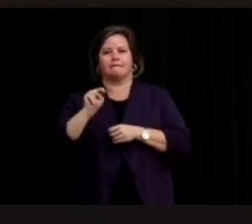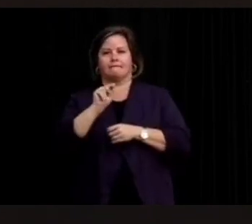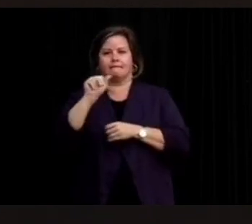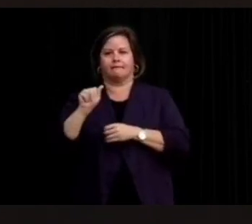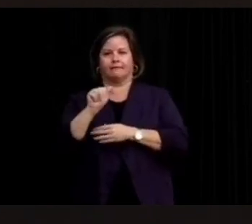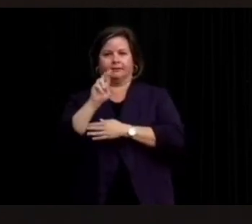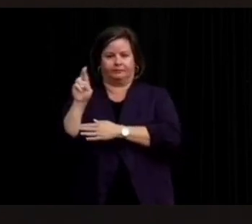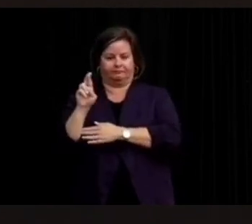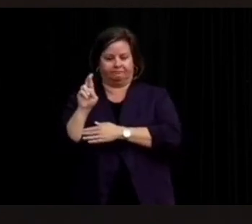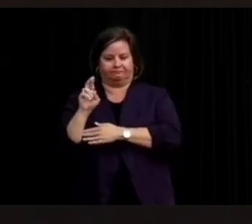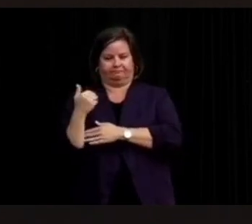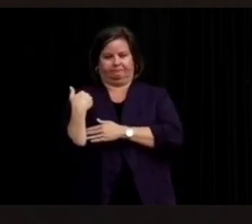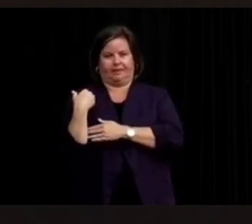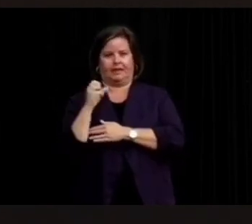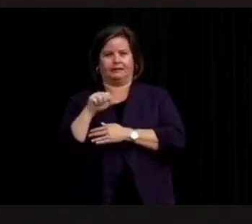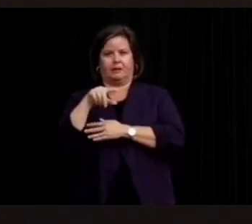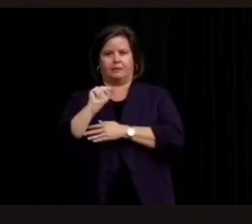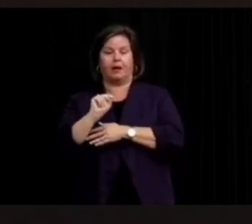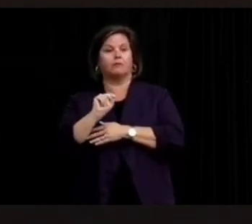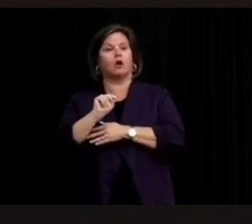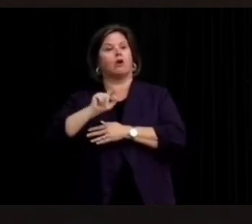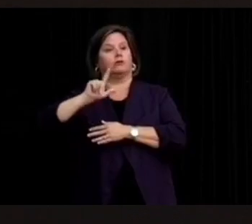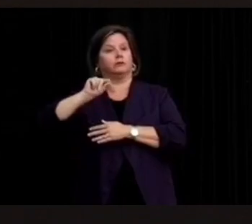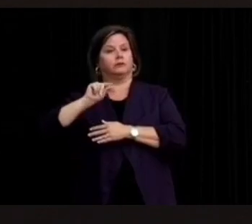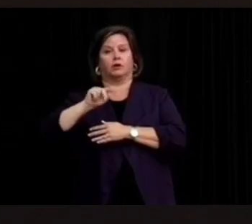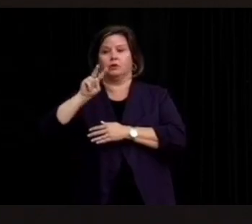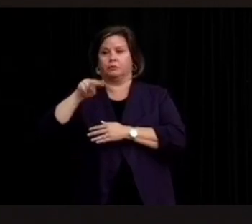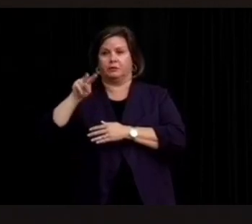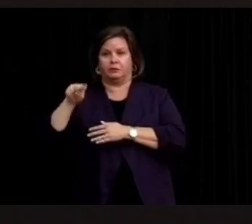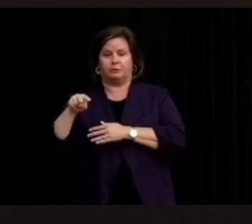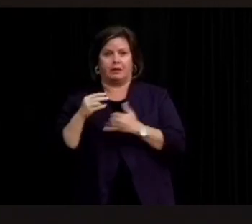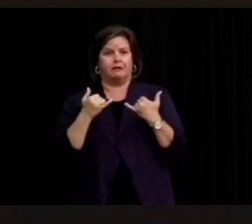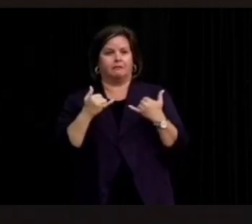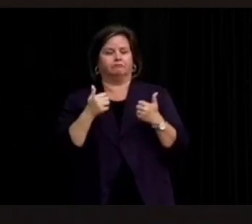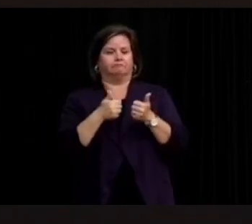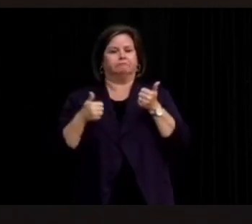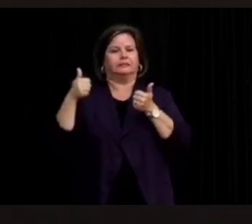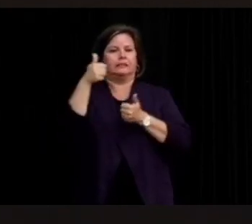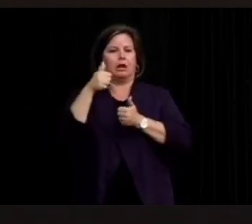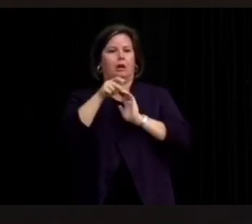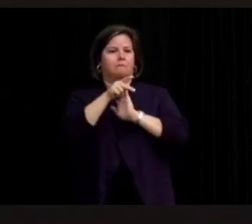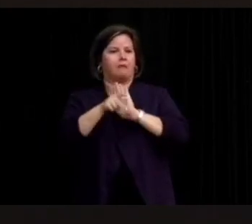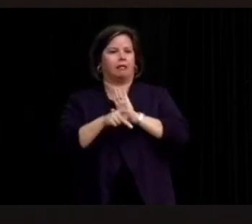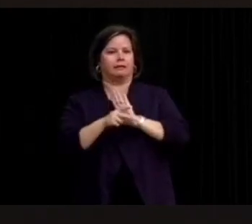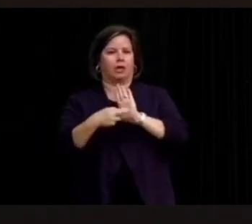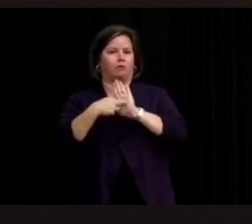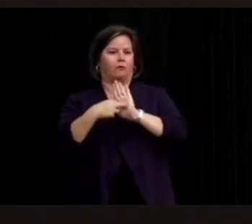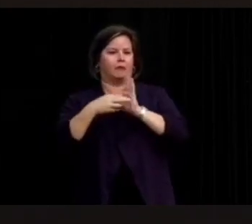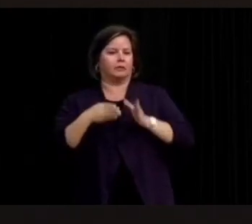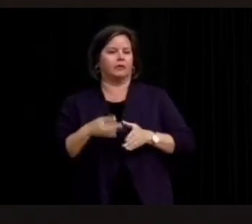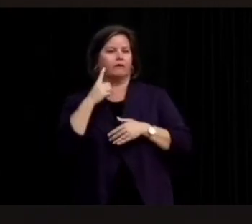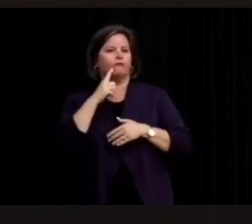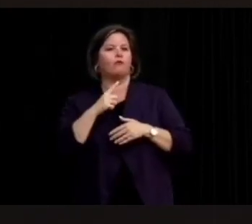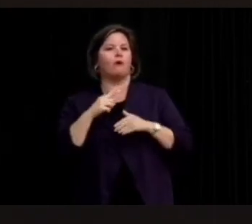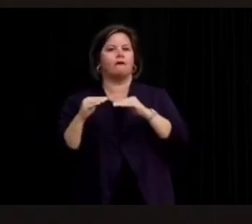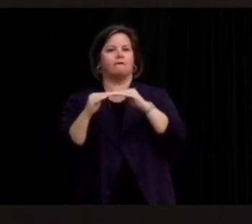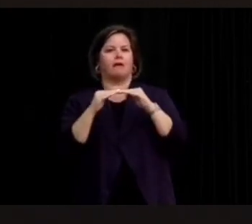in September 2022 and currently serves as the Senior Policy Representative for Fair